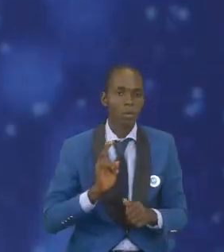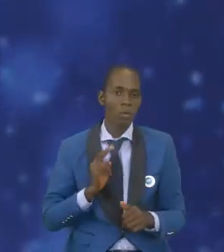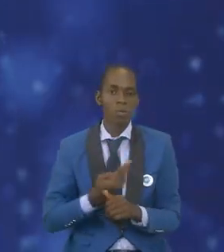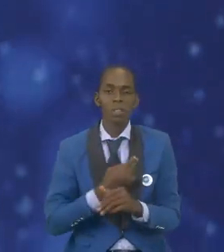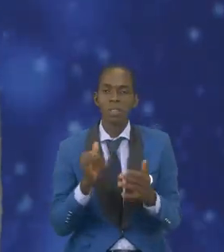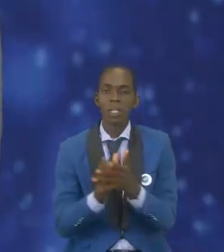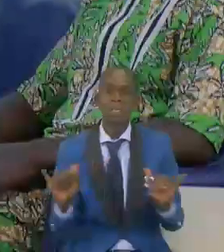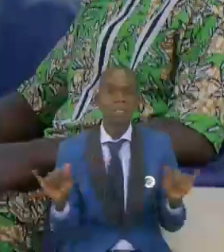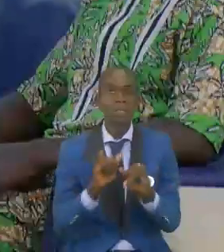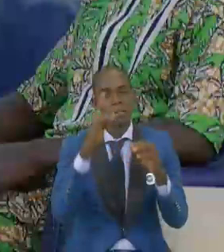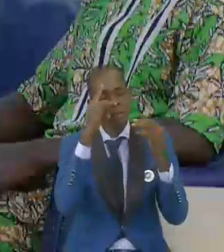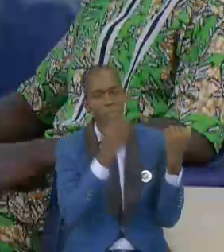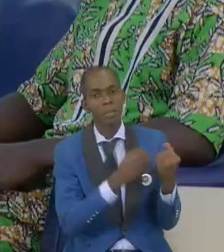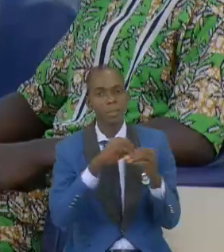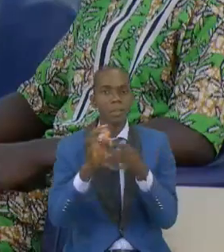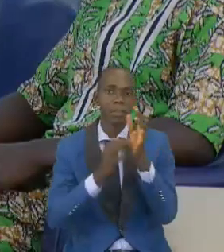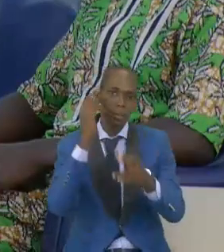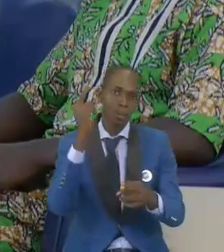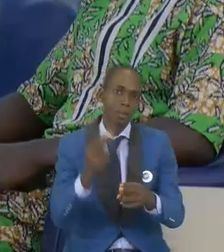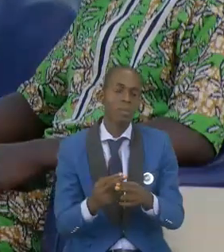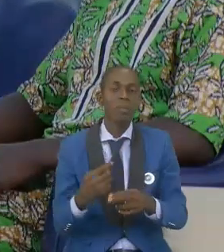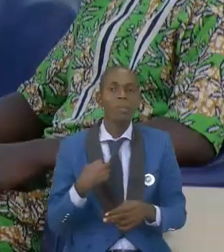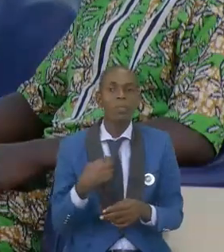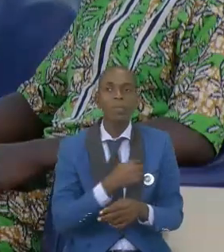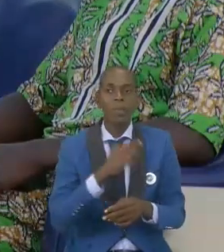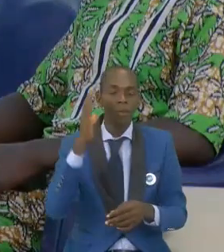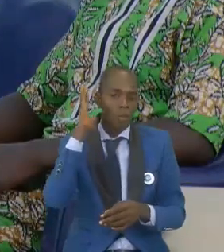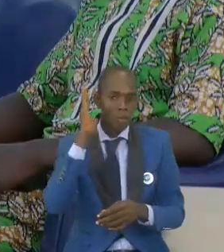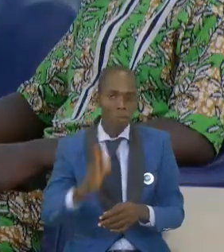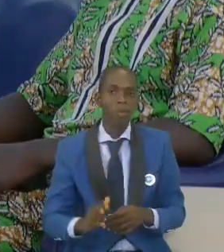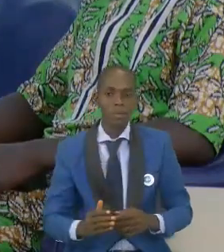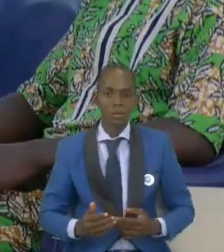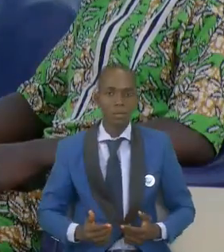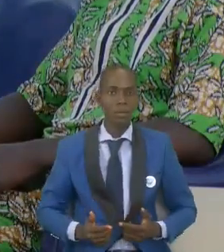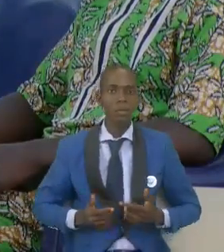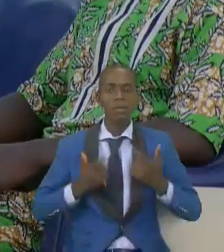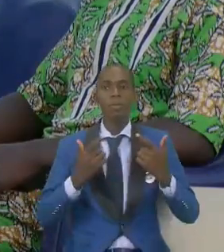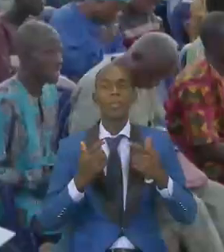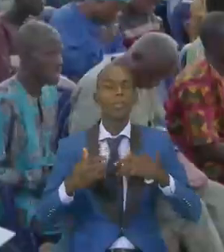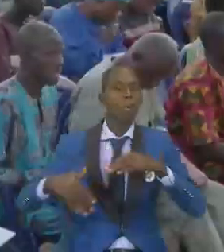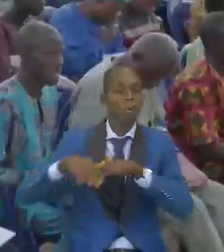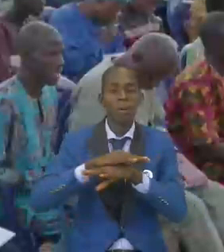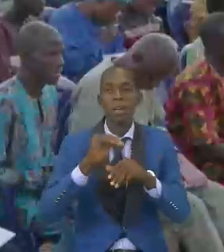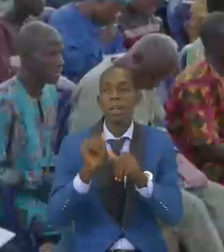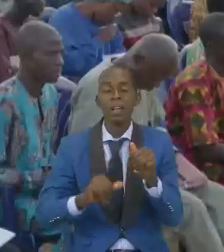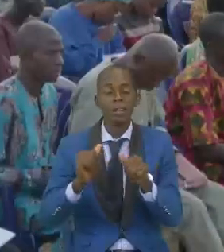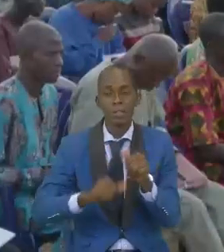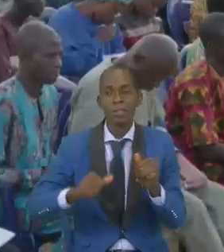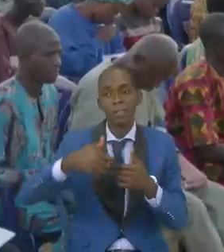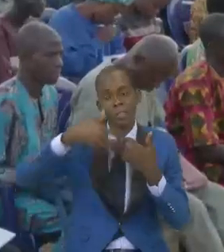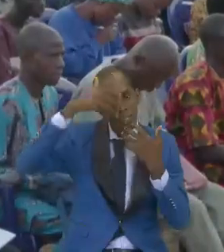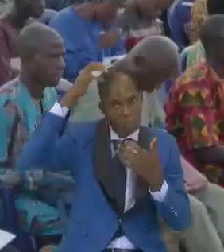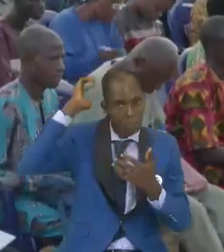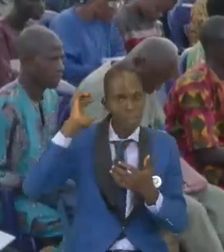in Jesus' name. Amen. We will survive any lion's den. We'll